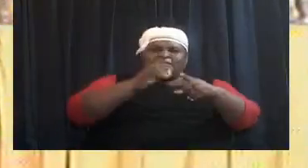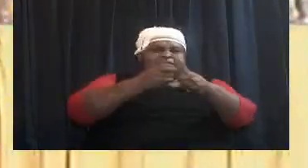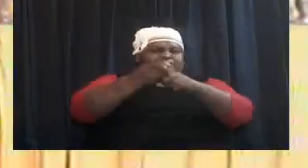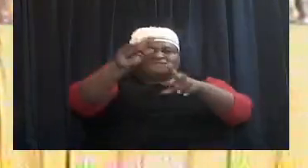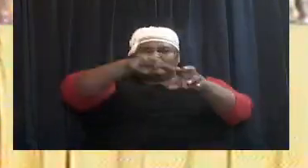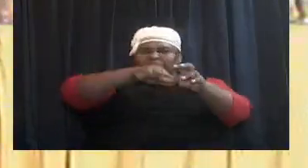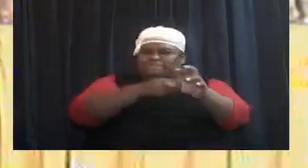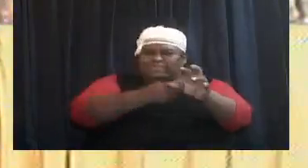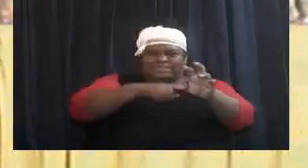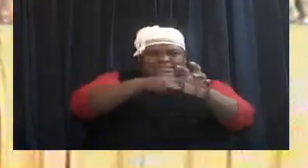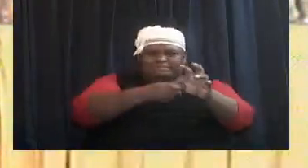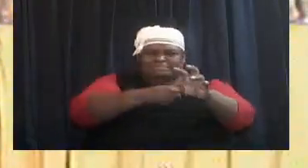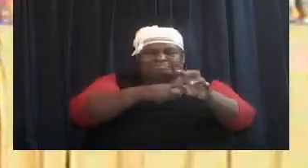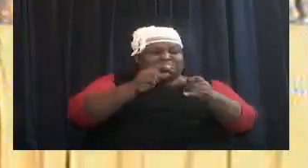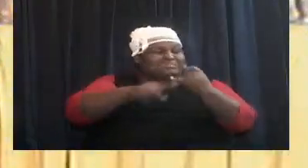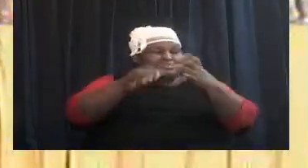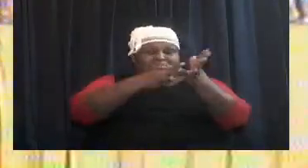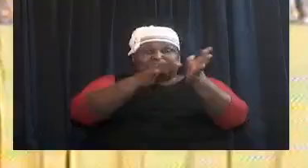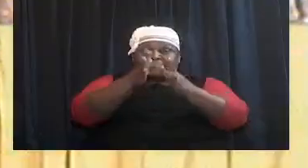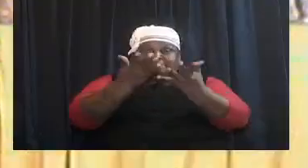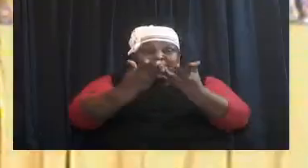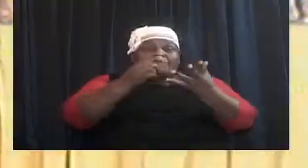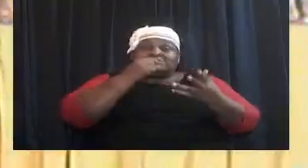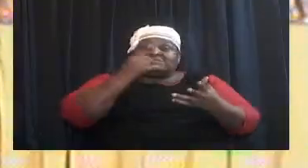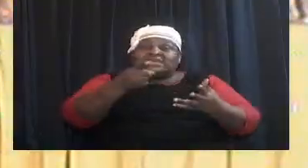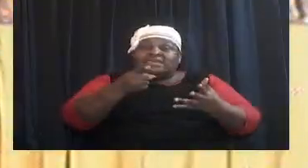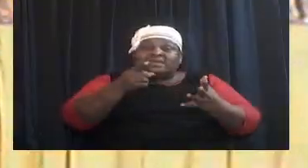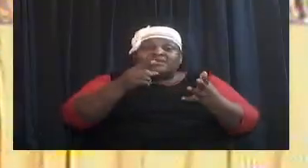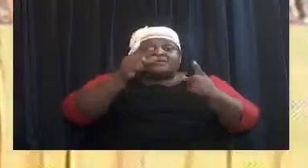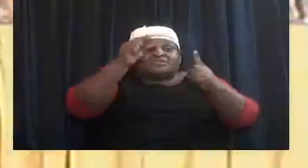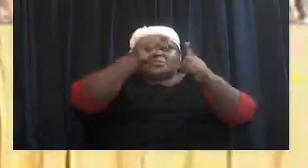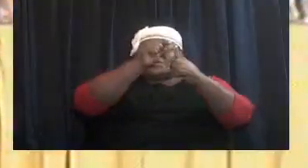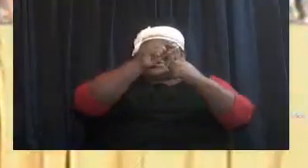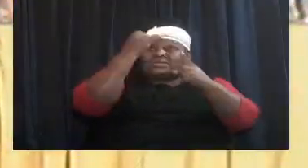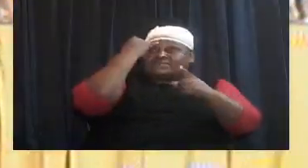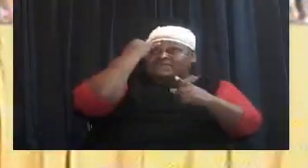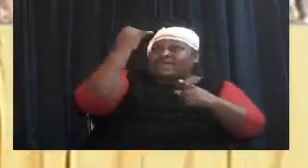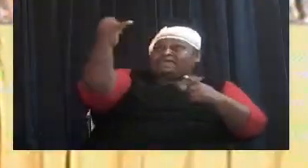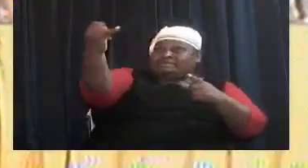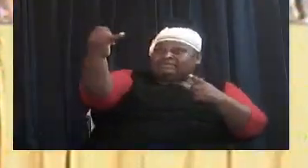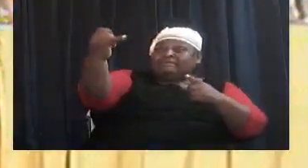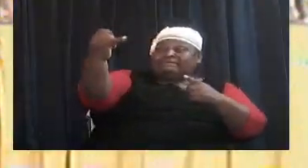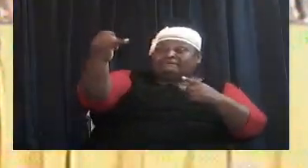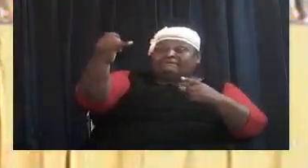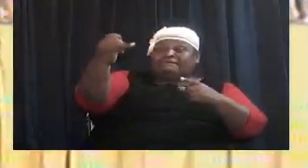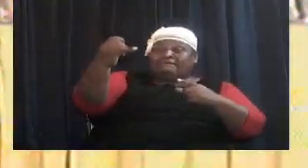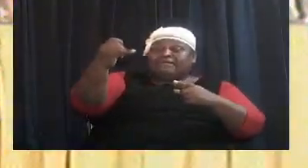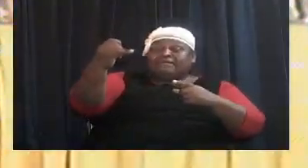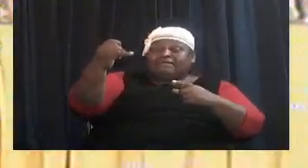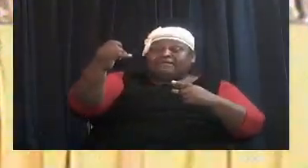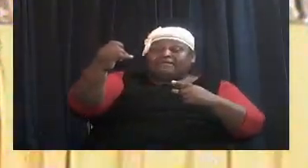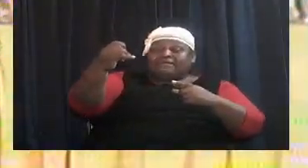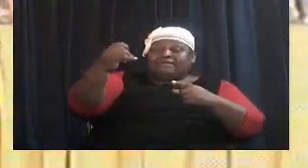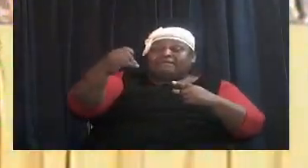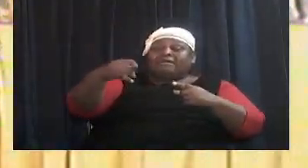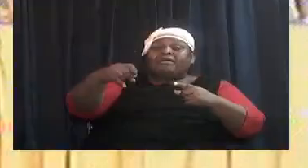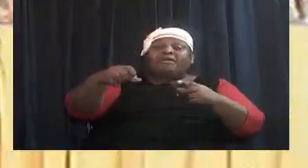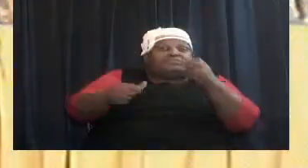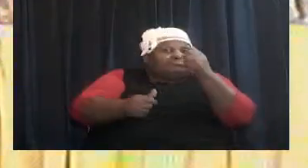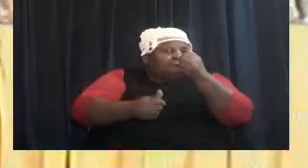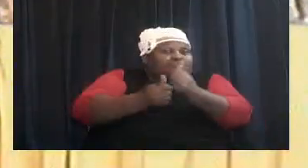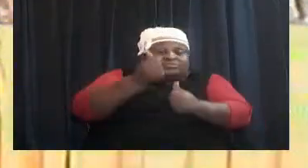Jesus. And then the Bible says that the word, the ideas, the concept of